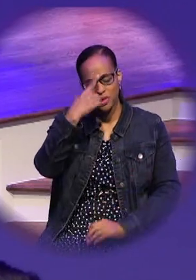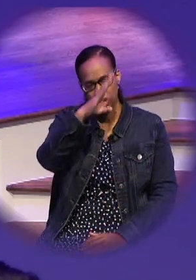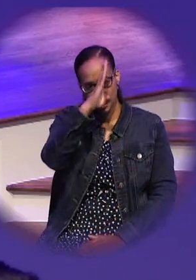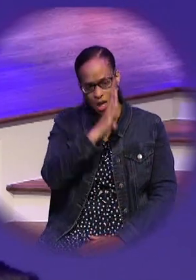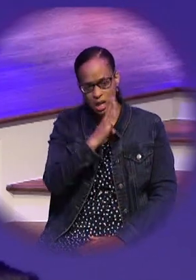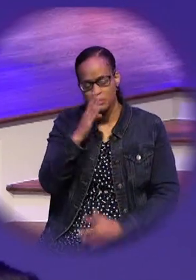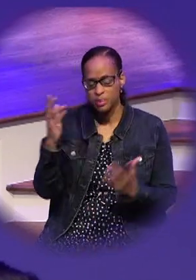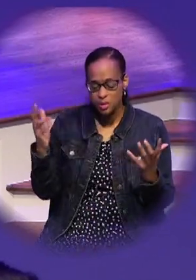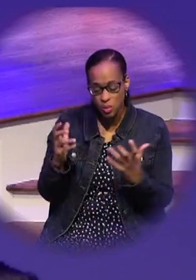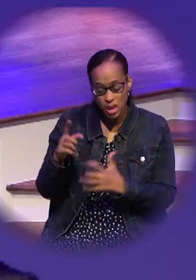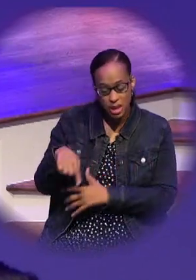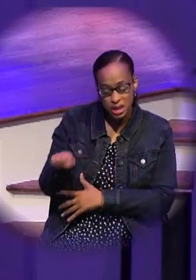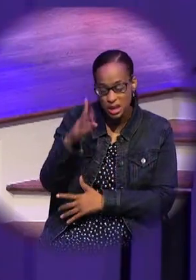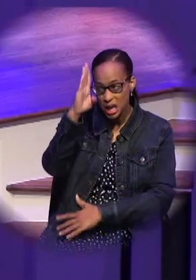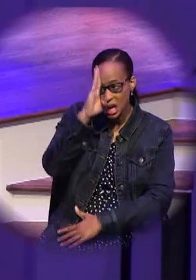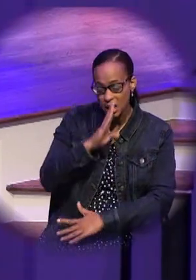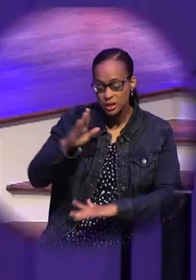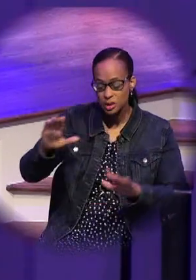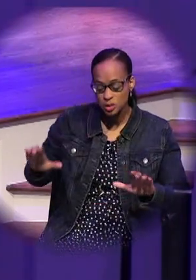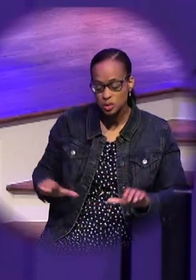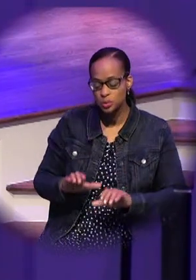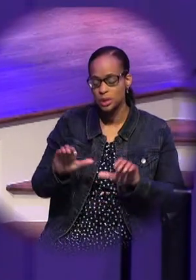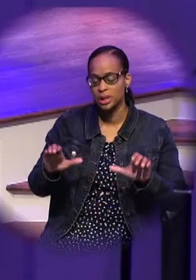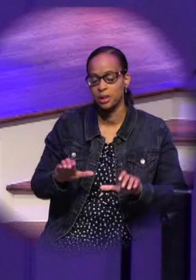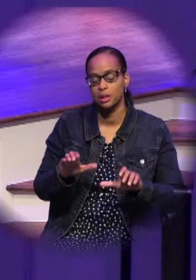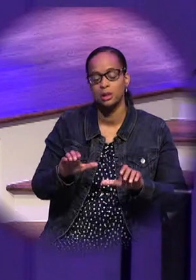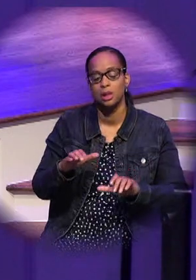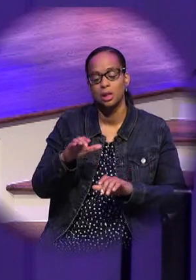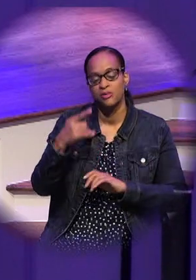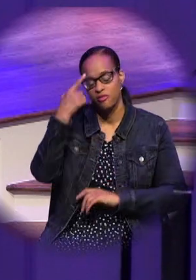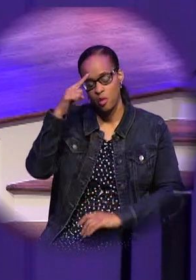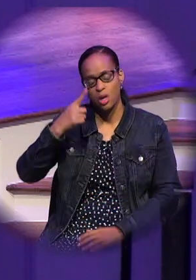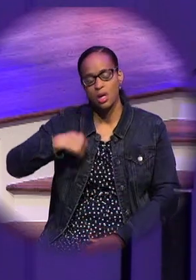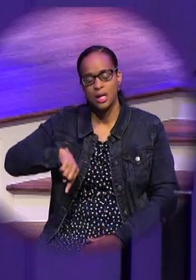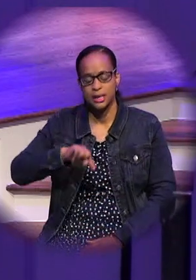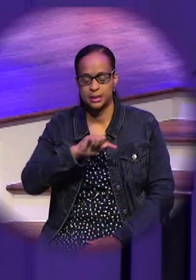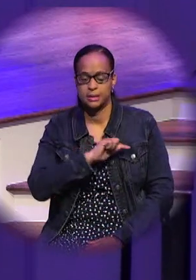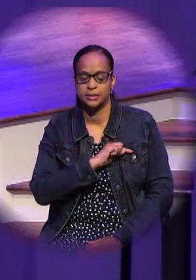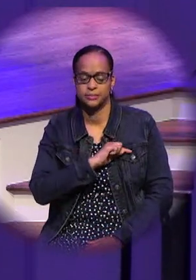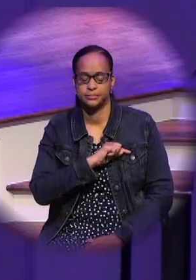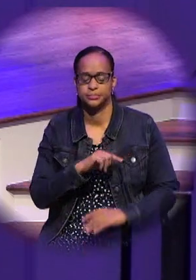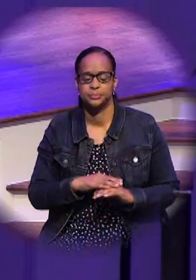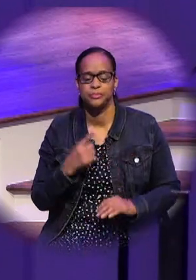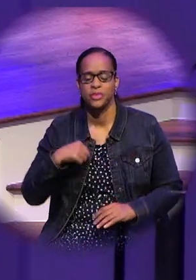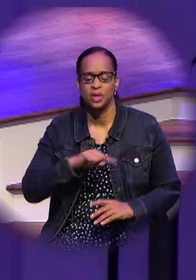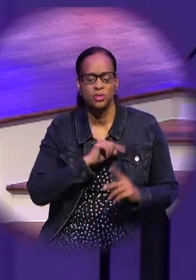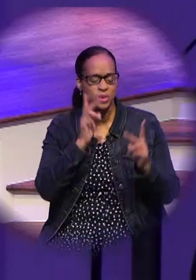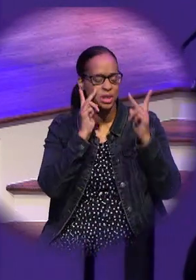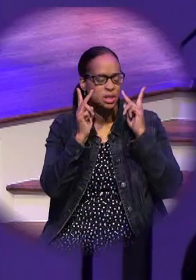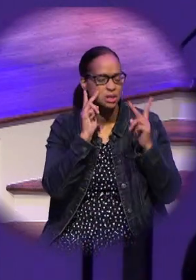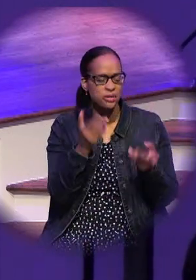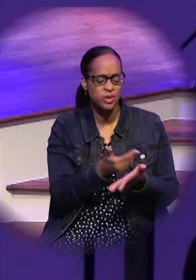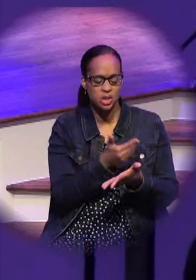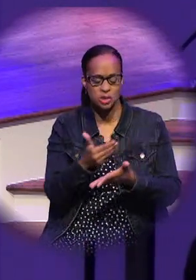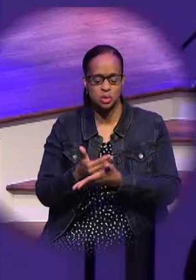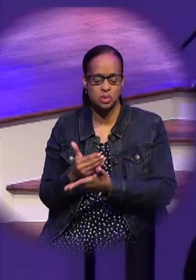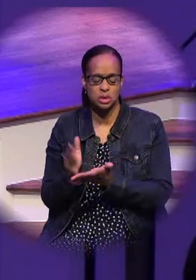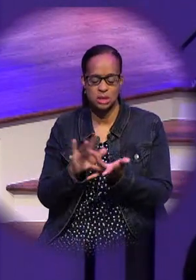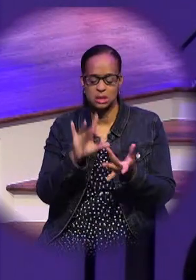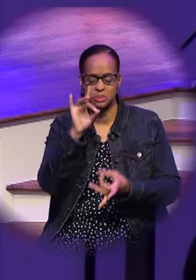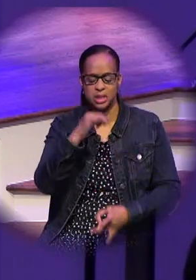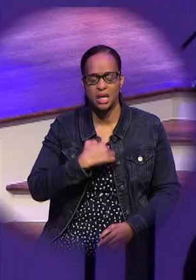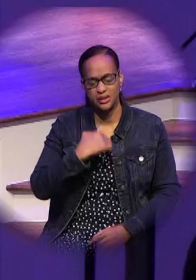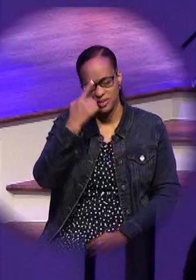rather, what is God doing for us? If we seek fresh movements of the Spirit, which I